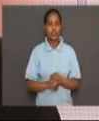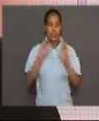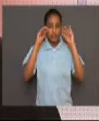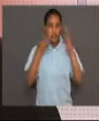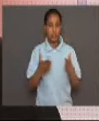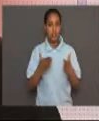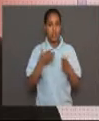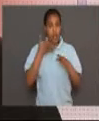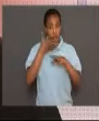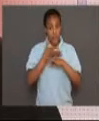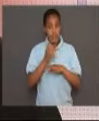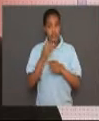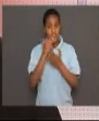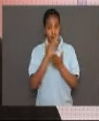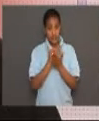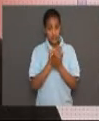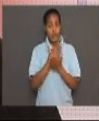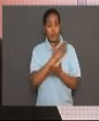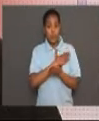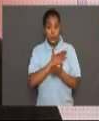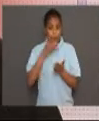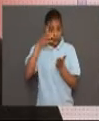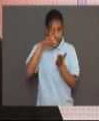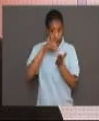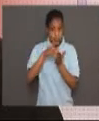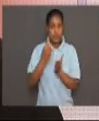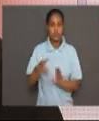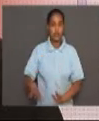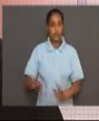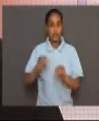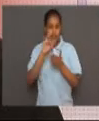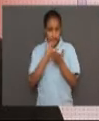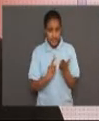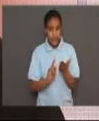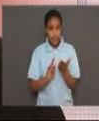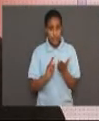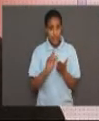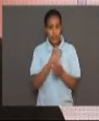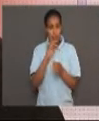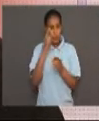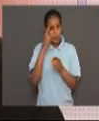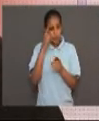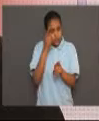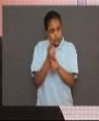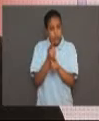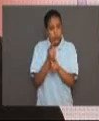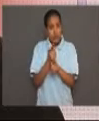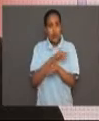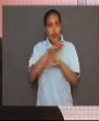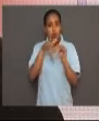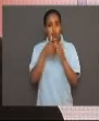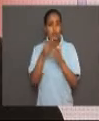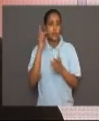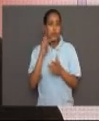Teacher, after the lesson, please review the students' lists and make sure that all